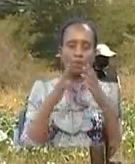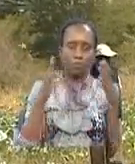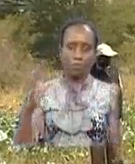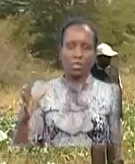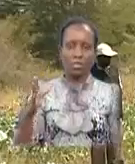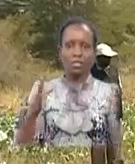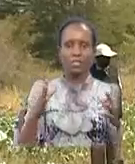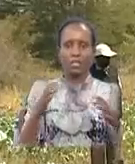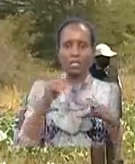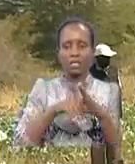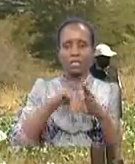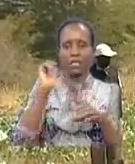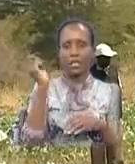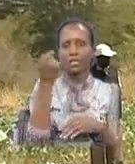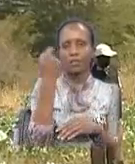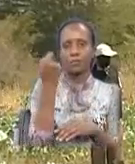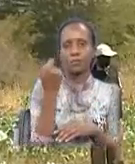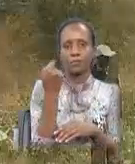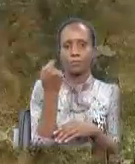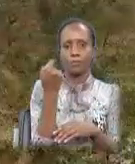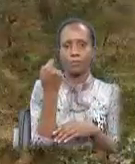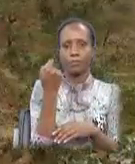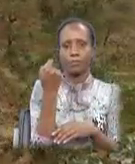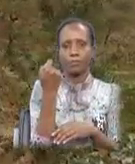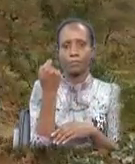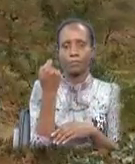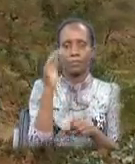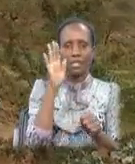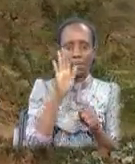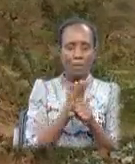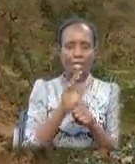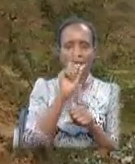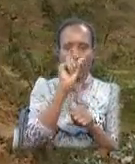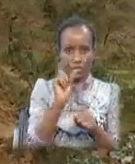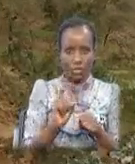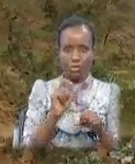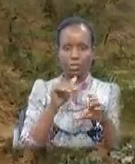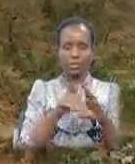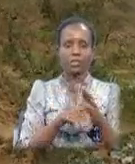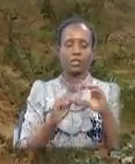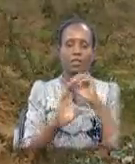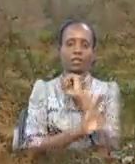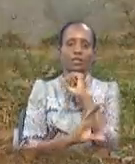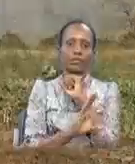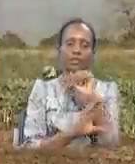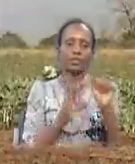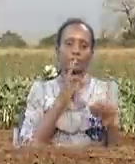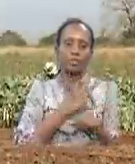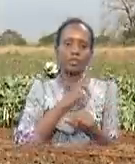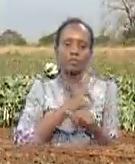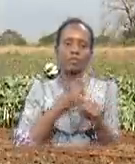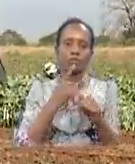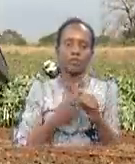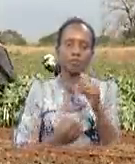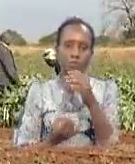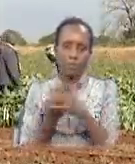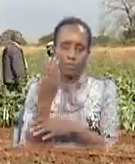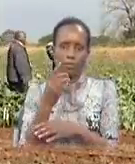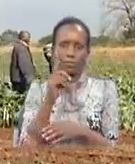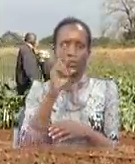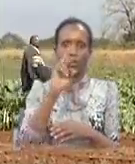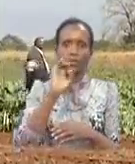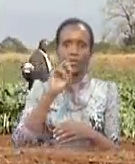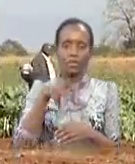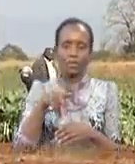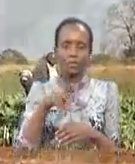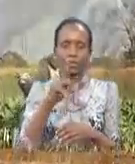system for farmers in Kenya. Most regions in the country are benefiting from the installation of the drip